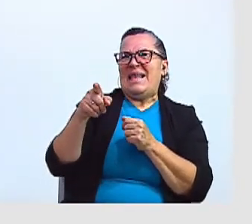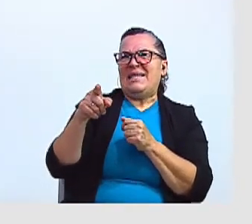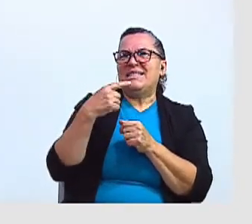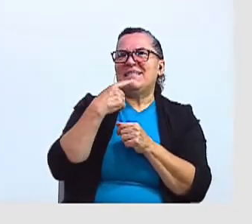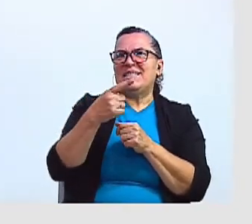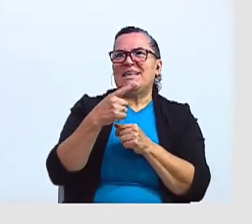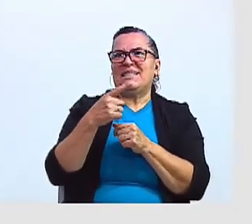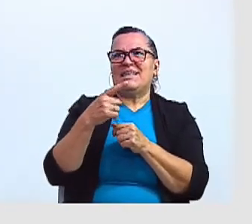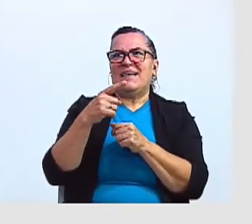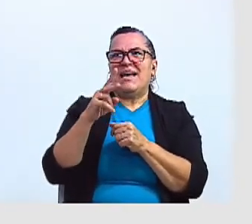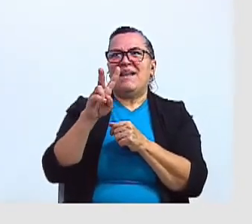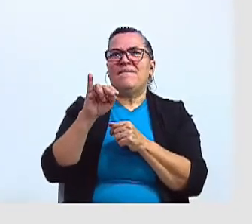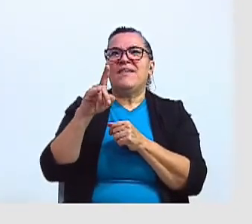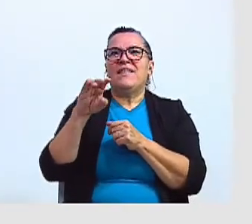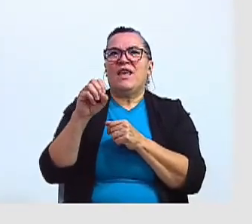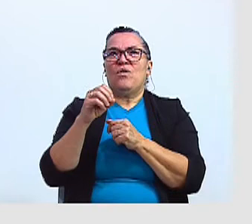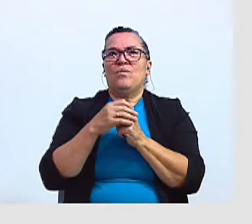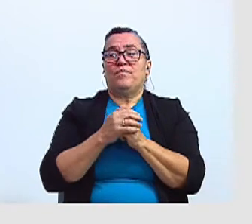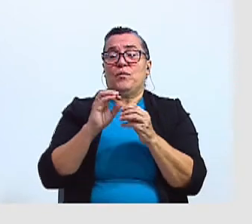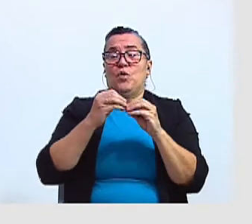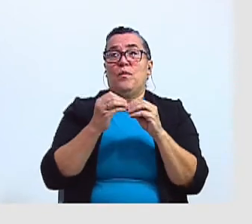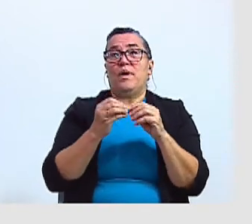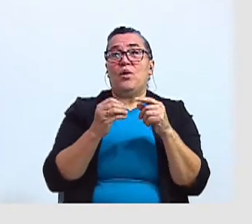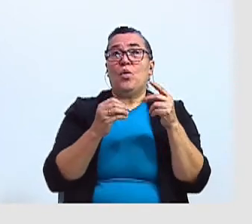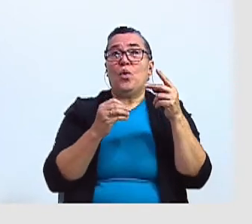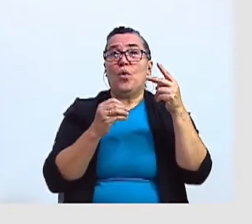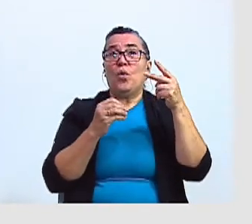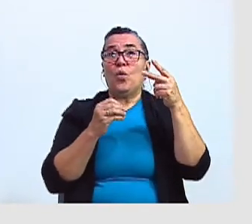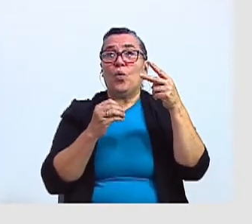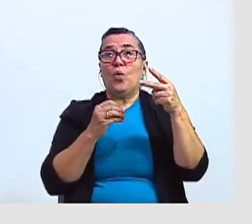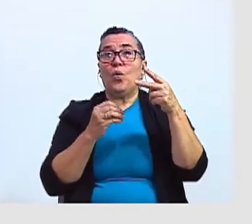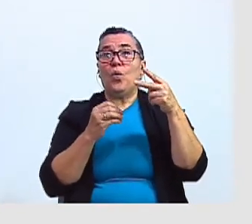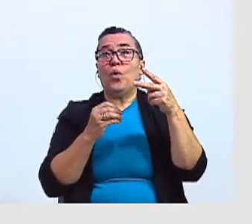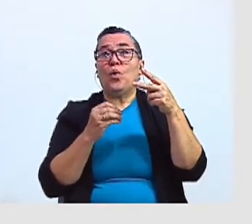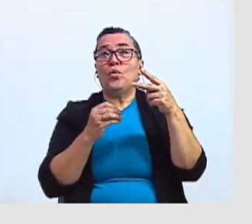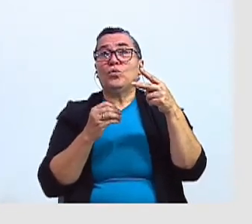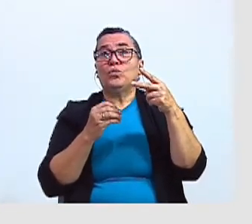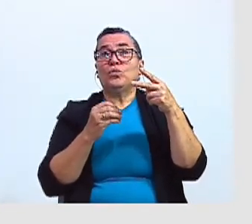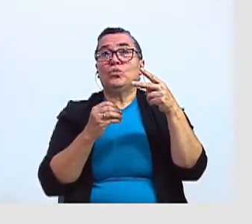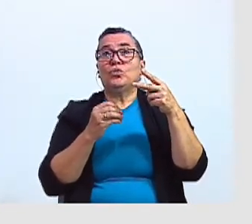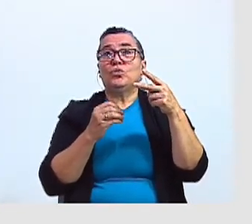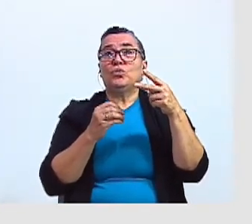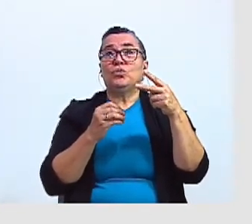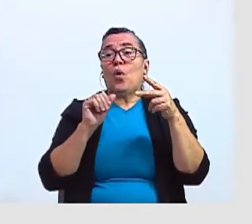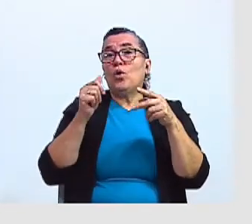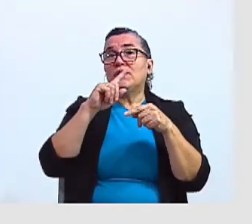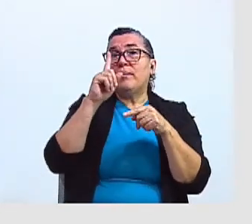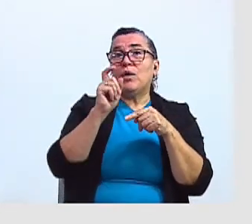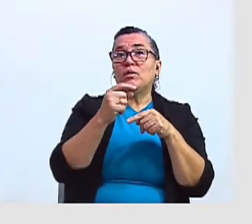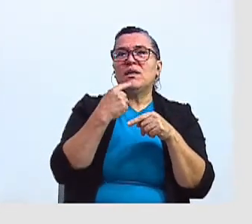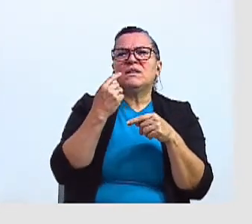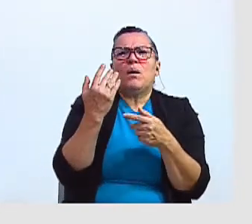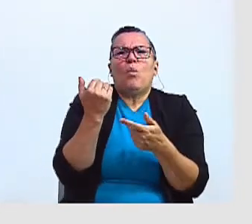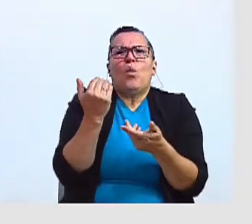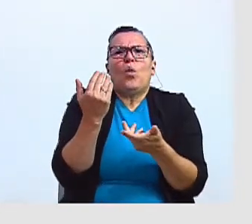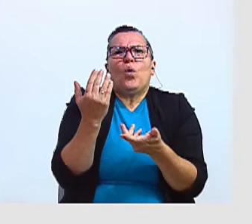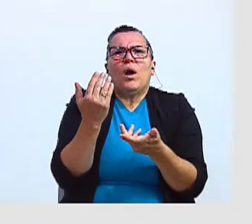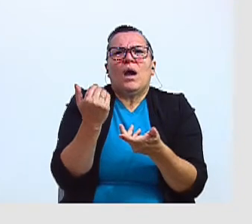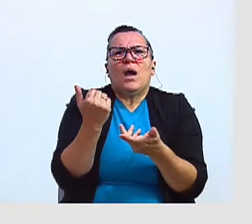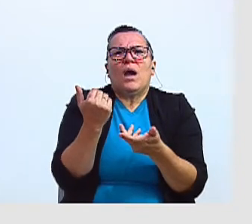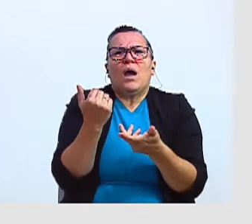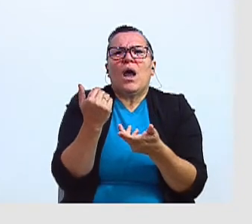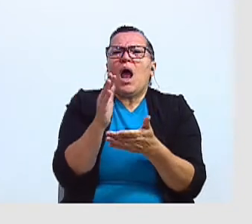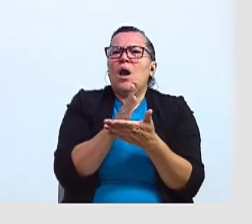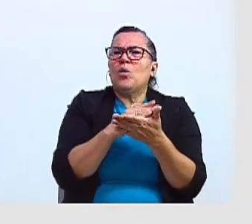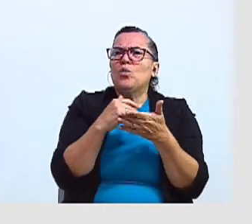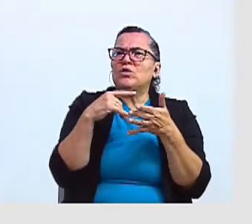number 2. Okay, we have the other question that is, why do some